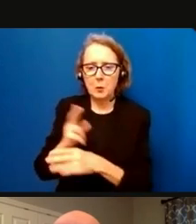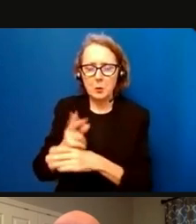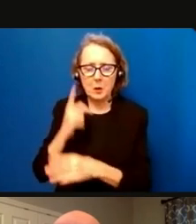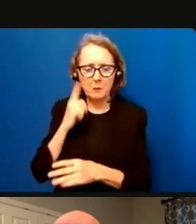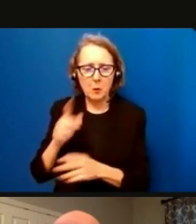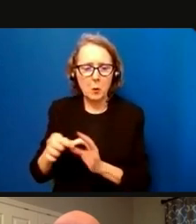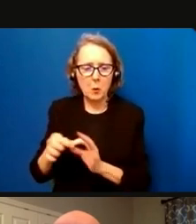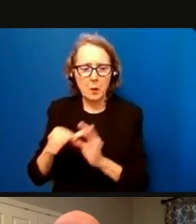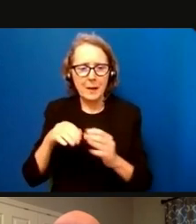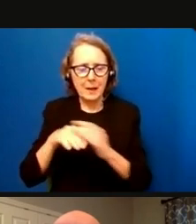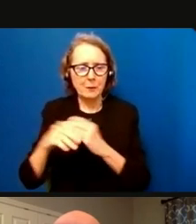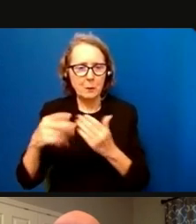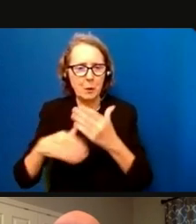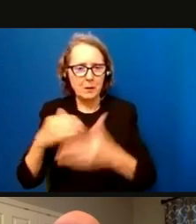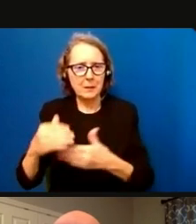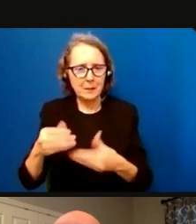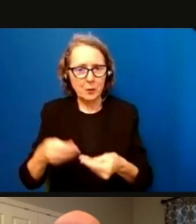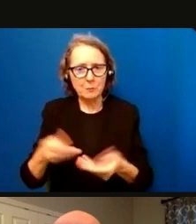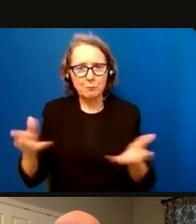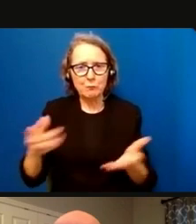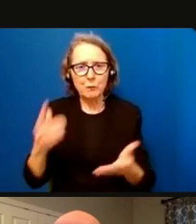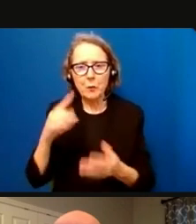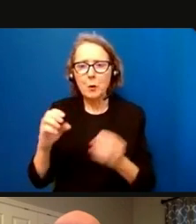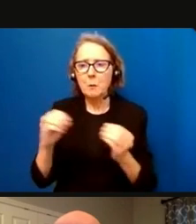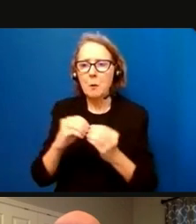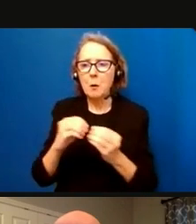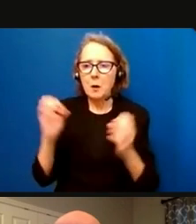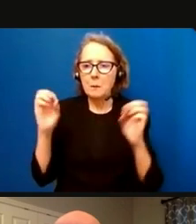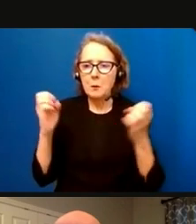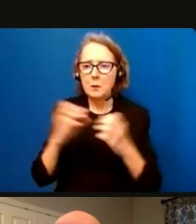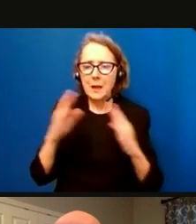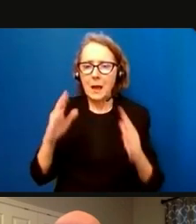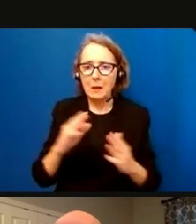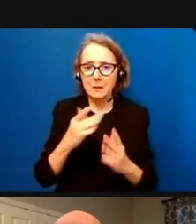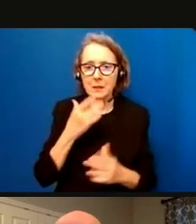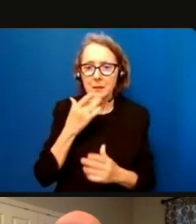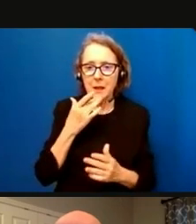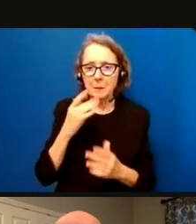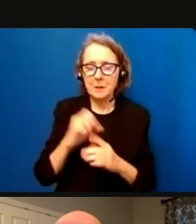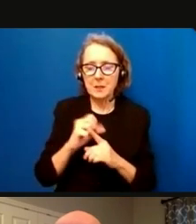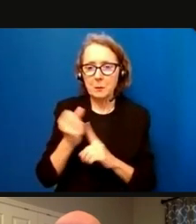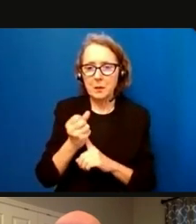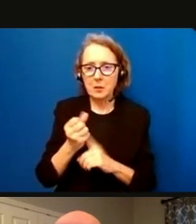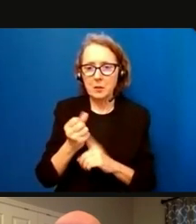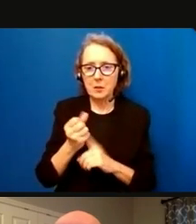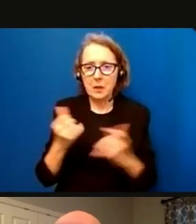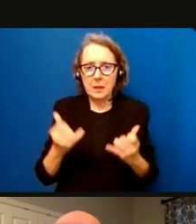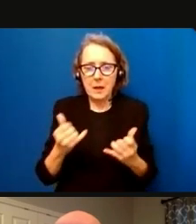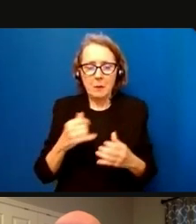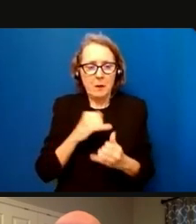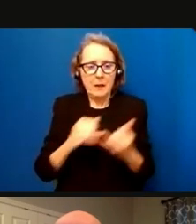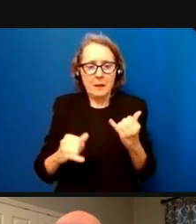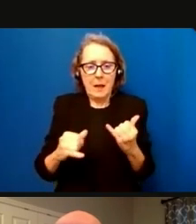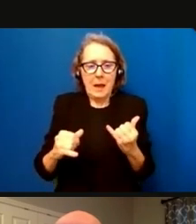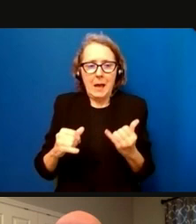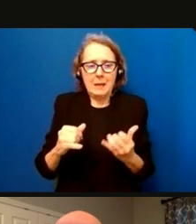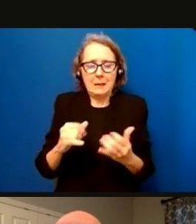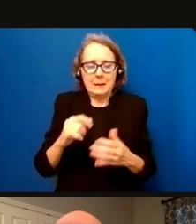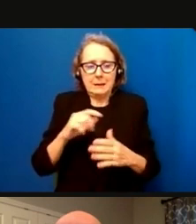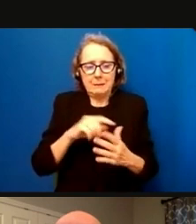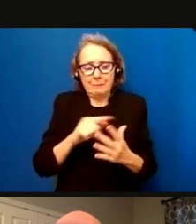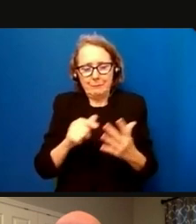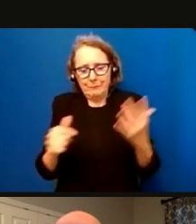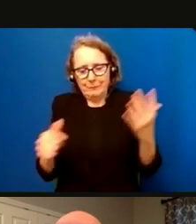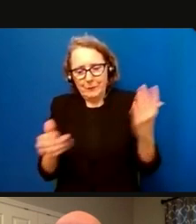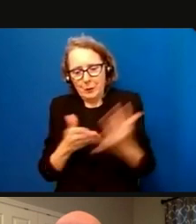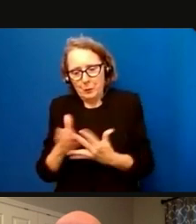those out in a more emergency housing type situation. We are at the last stand of getting through those applications, and we